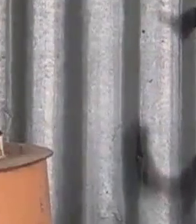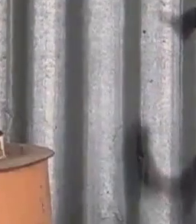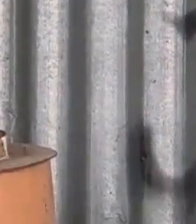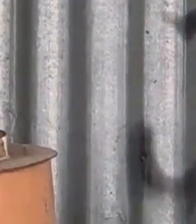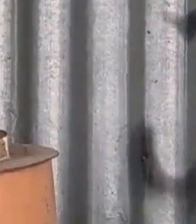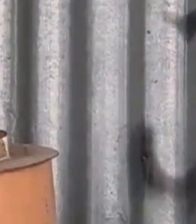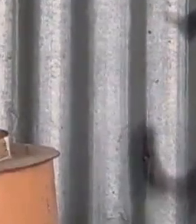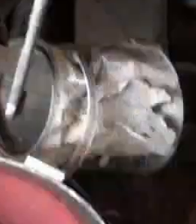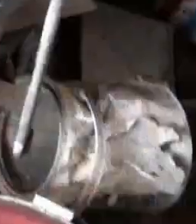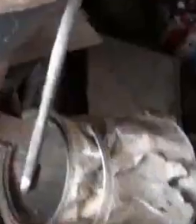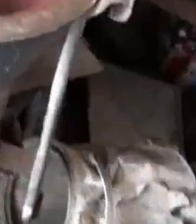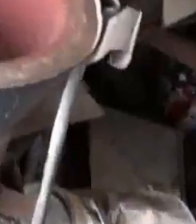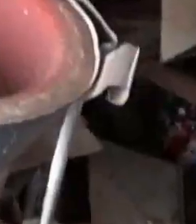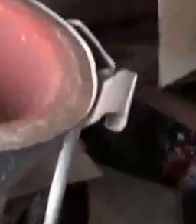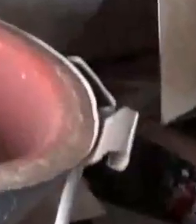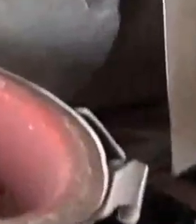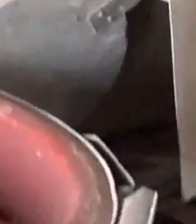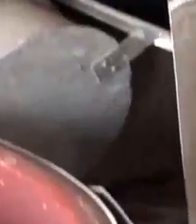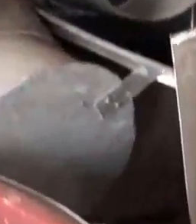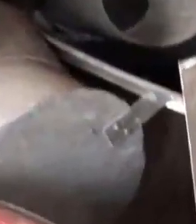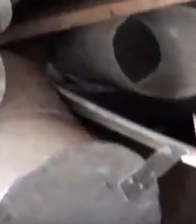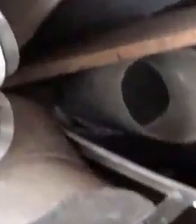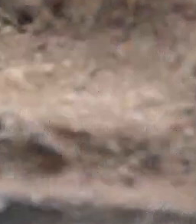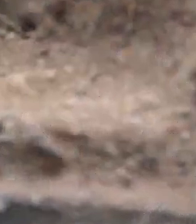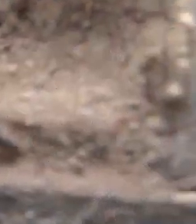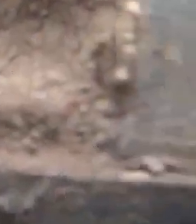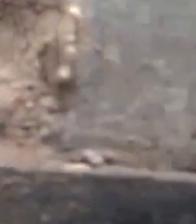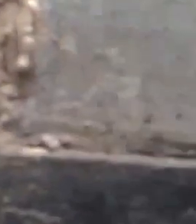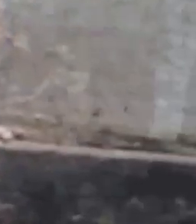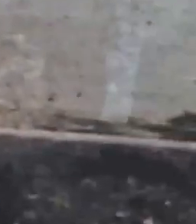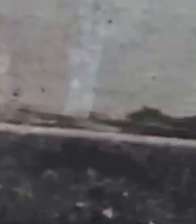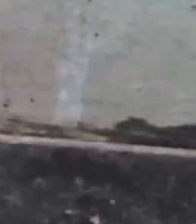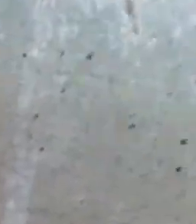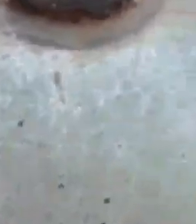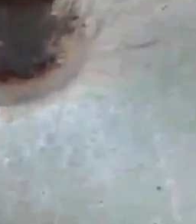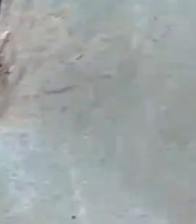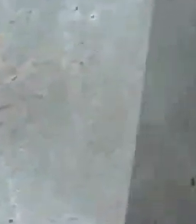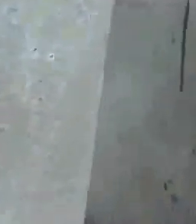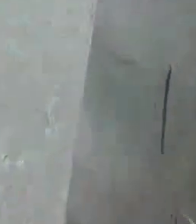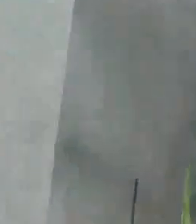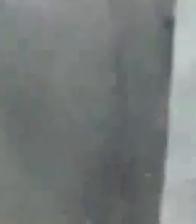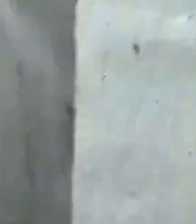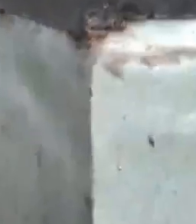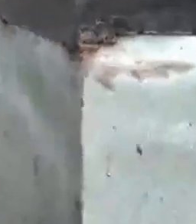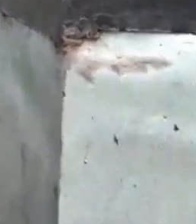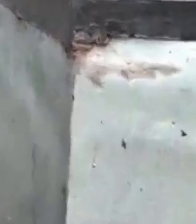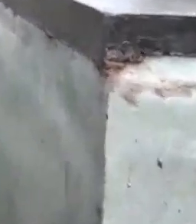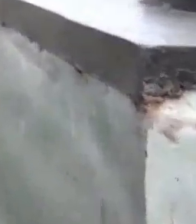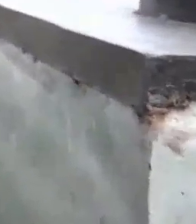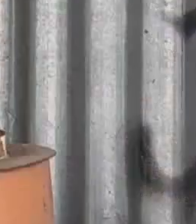trees, destroying the environment. So I came with this an idea of making energy-saving vehicles, which even